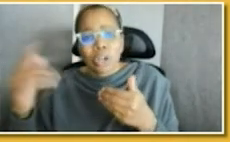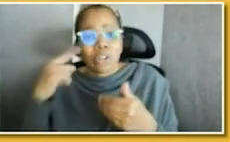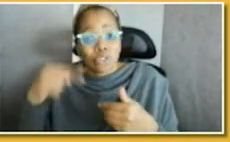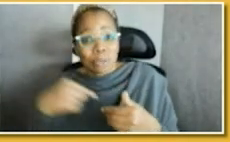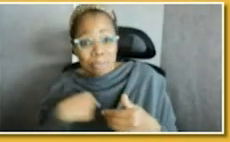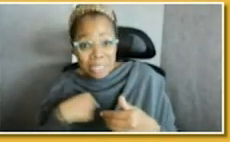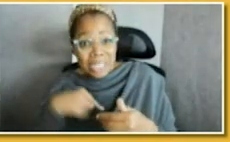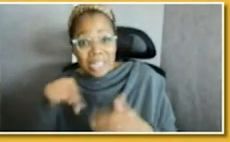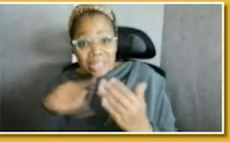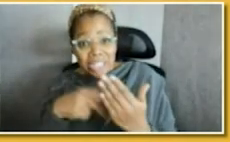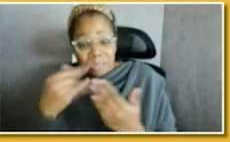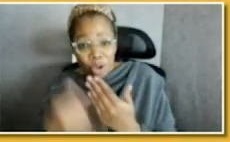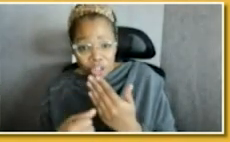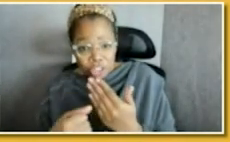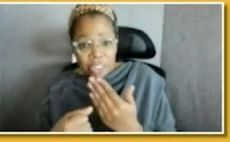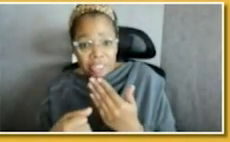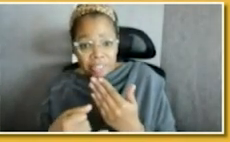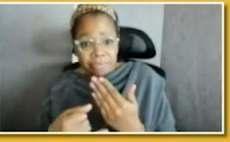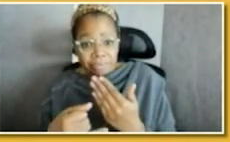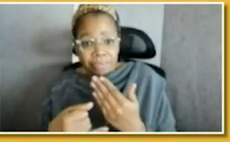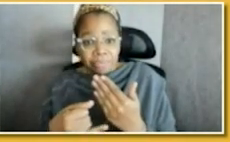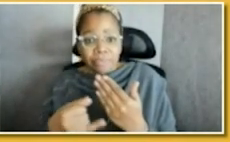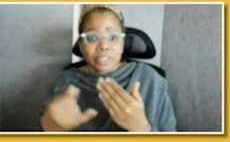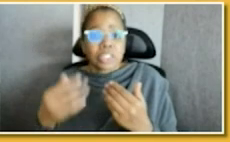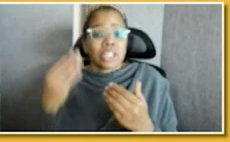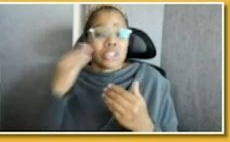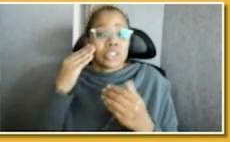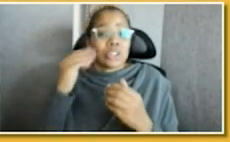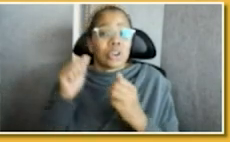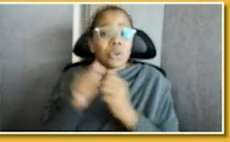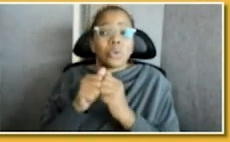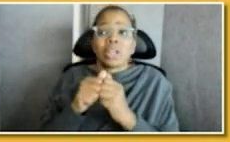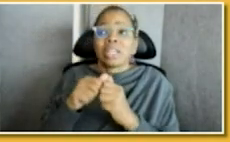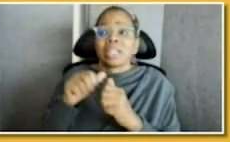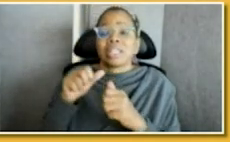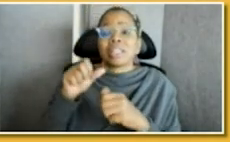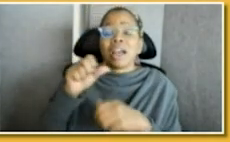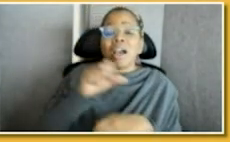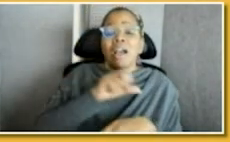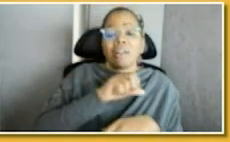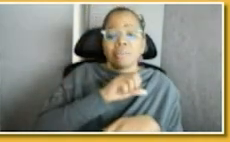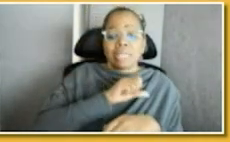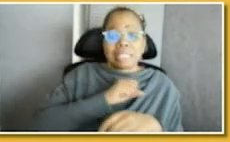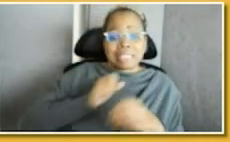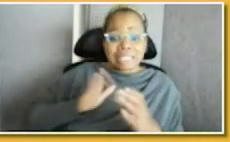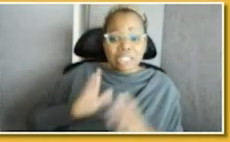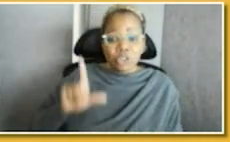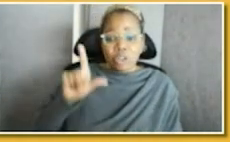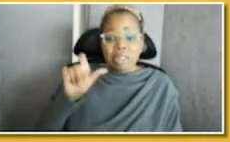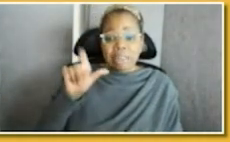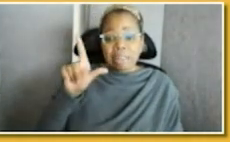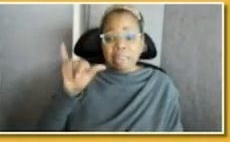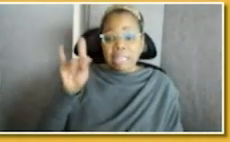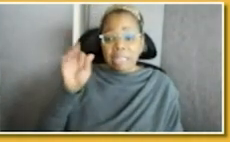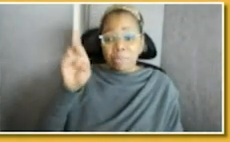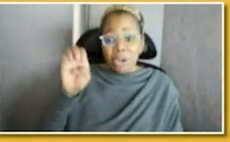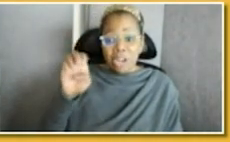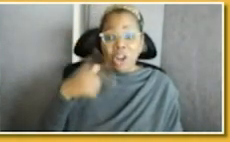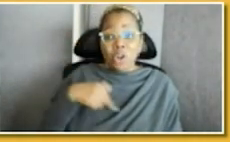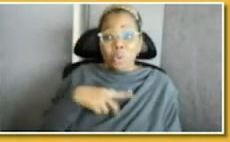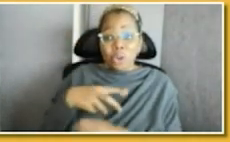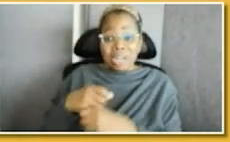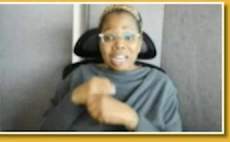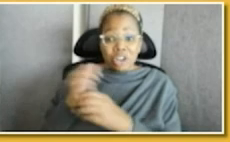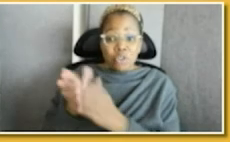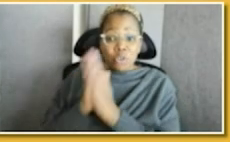project. You know, with Cinema Libre, we're starting to get requests from unions to screen the